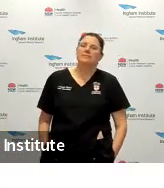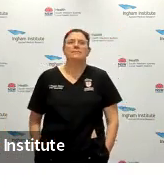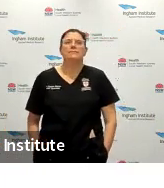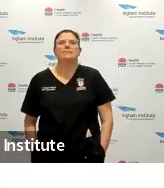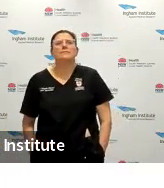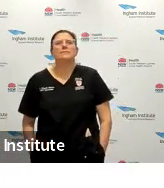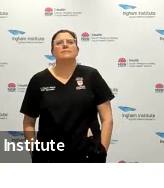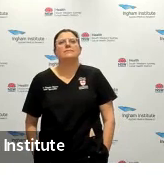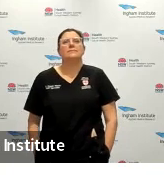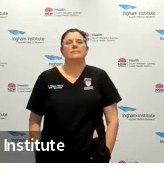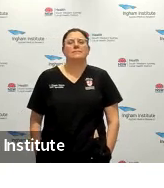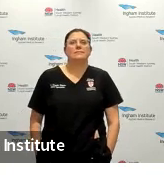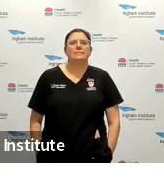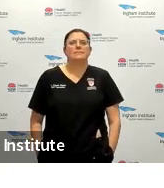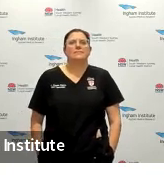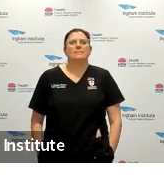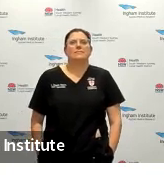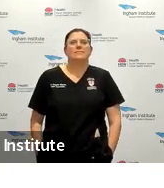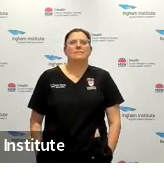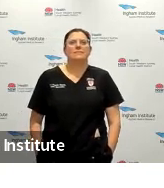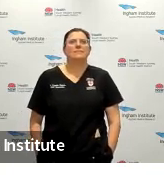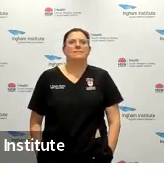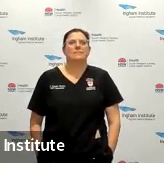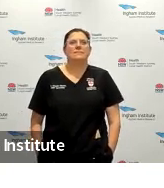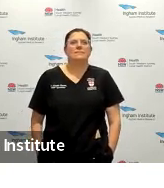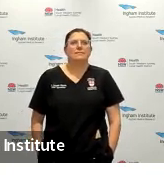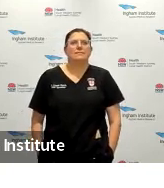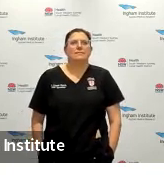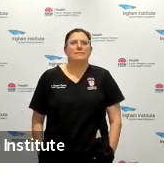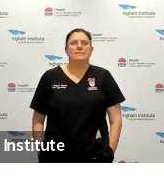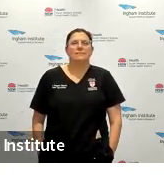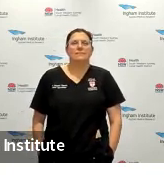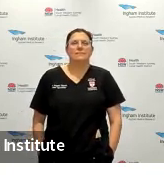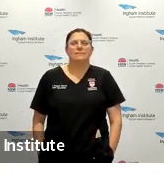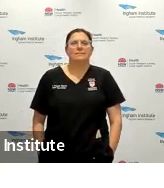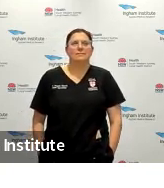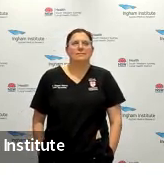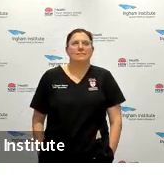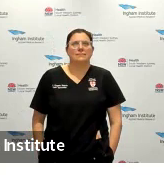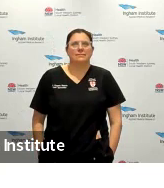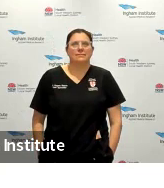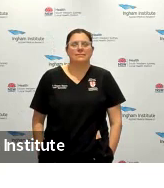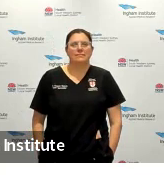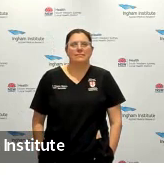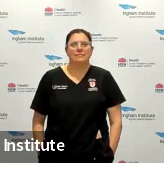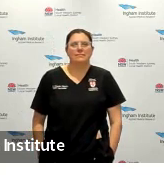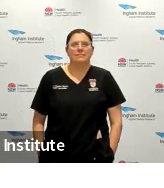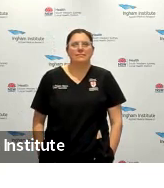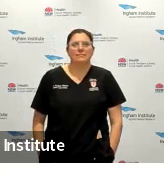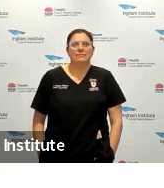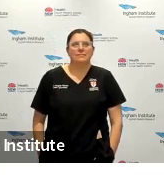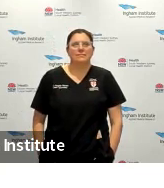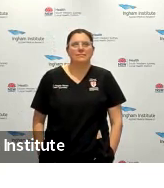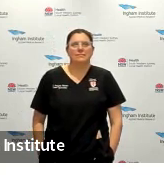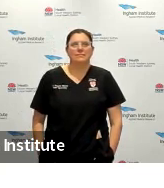of the rise of these toxic compounds exactly manages the time when the high blood pressure occurs. And in this diagram, that's that